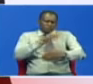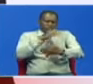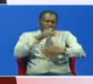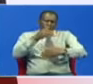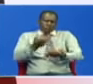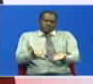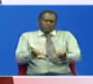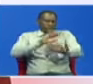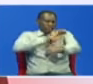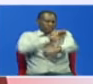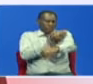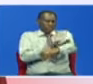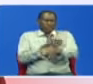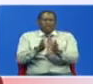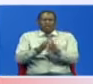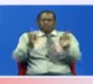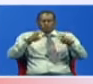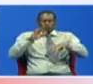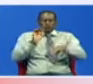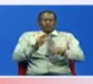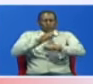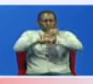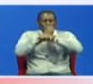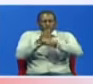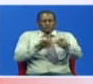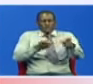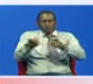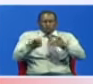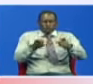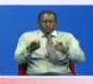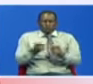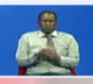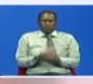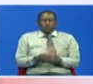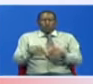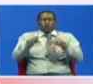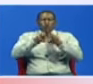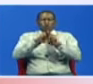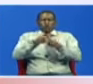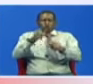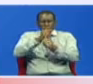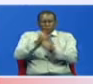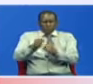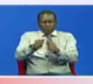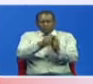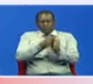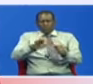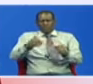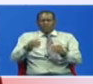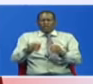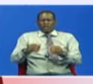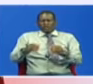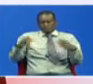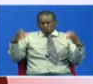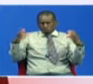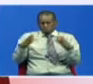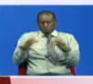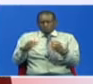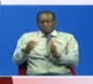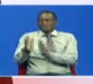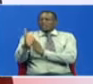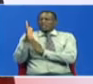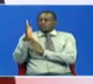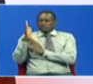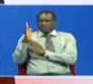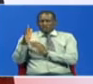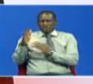the issues of infection prevention and control. Further working through a multi-agency team, that is a security